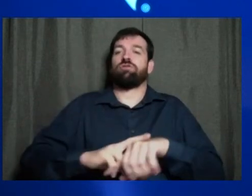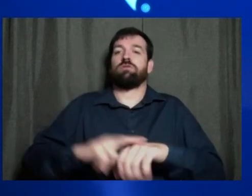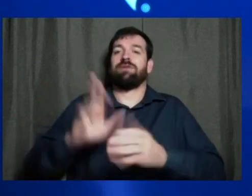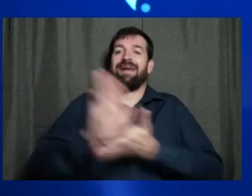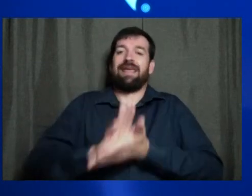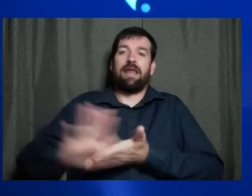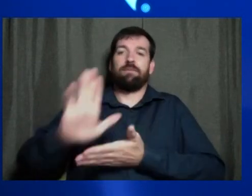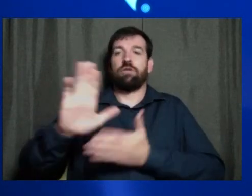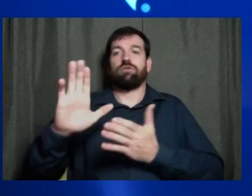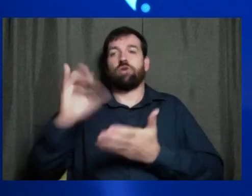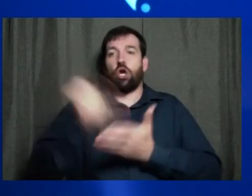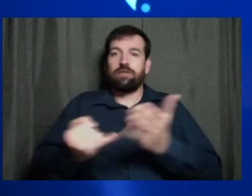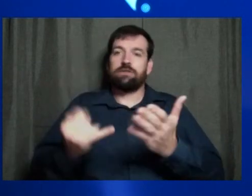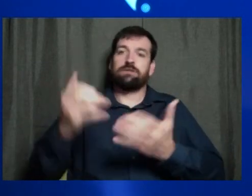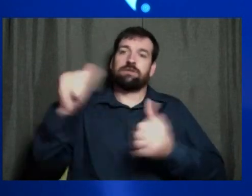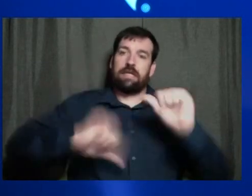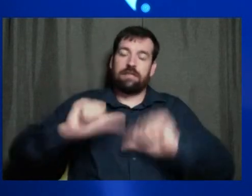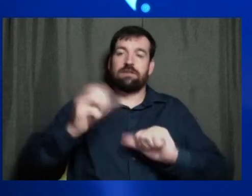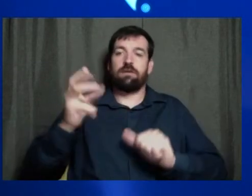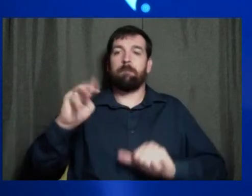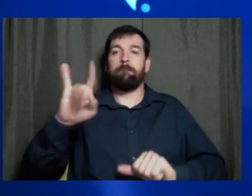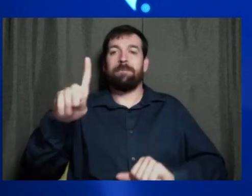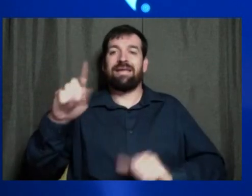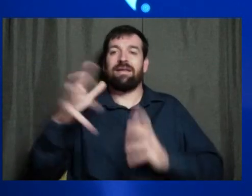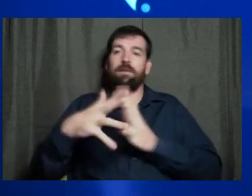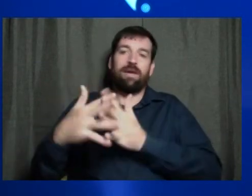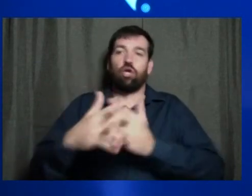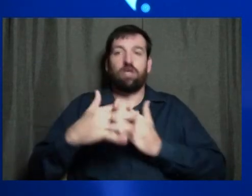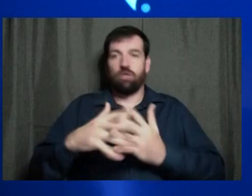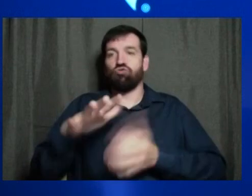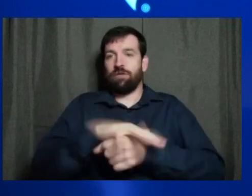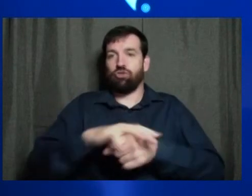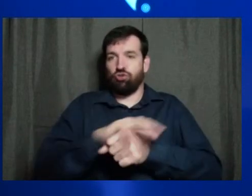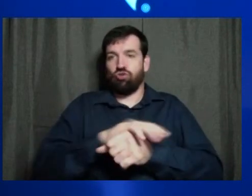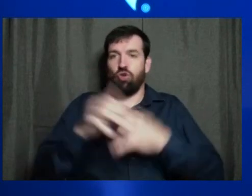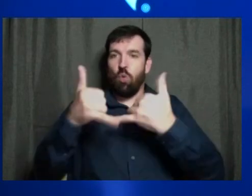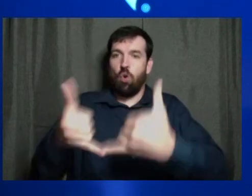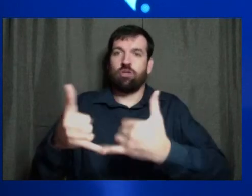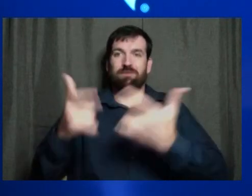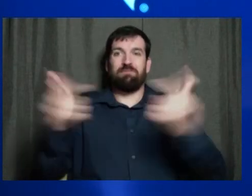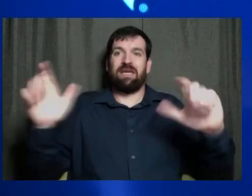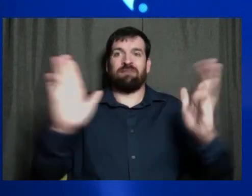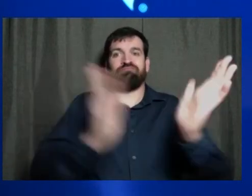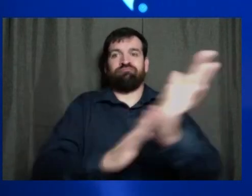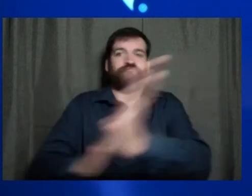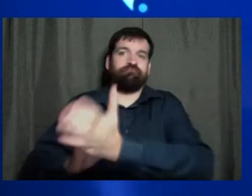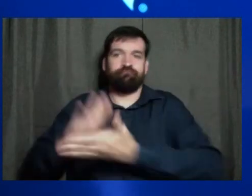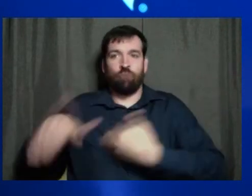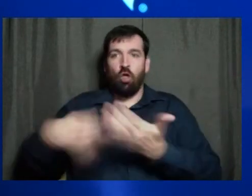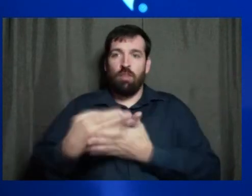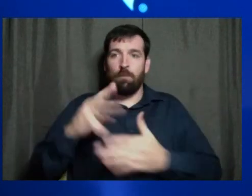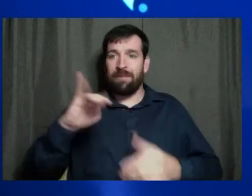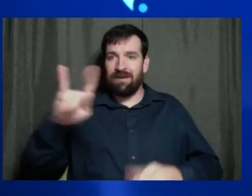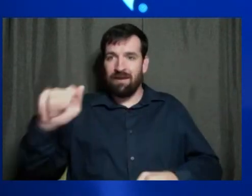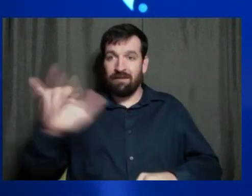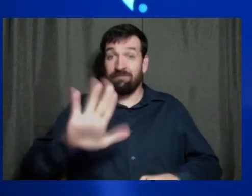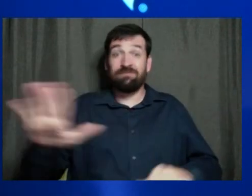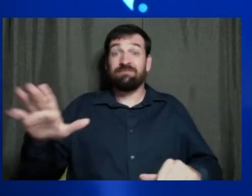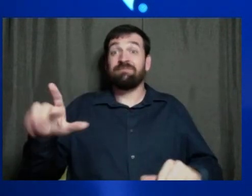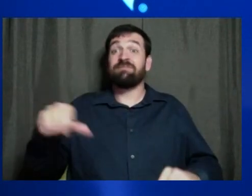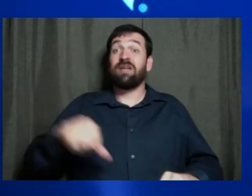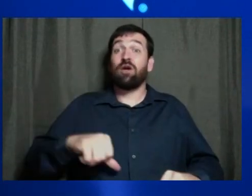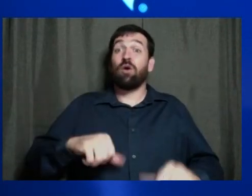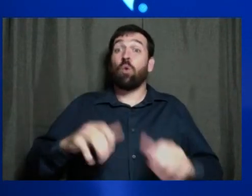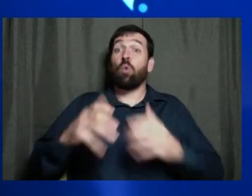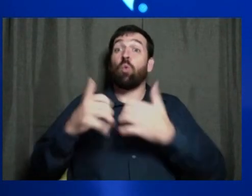its Mid-America Regional Award. So a big shout out to all the local media for all of their winners. And I'm very proud to say that we've got